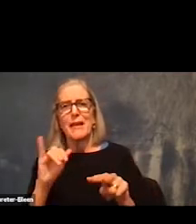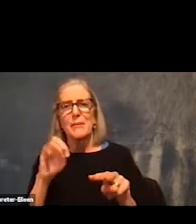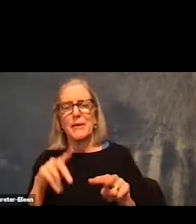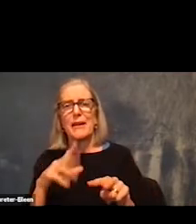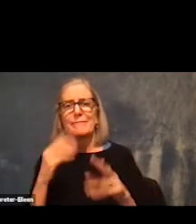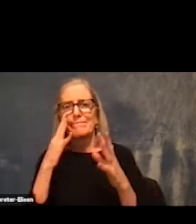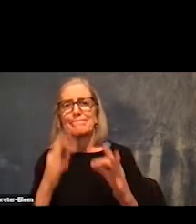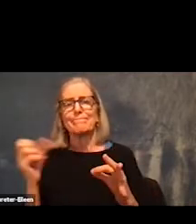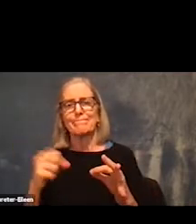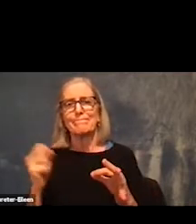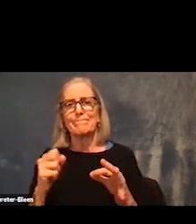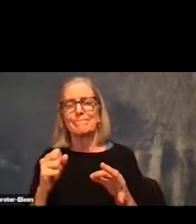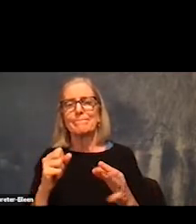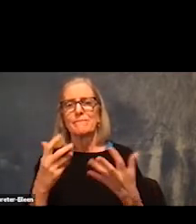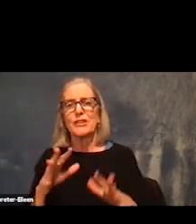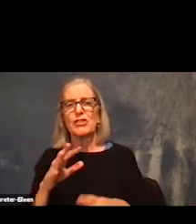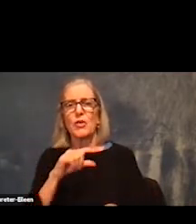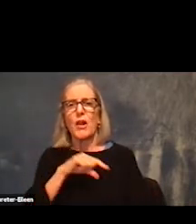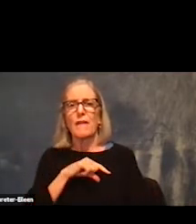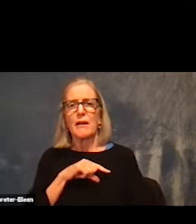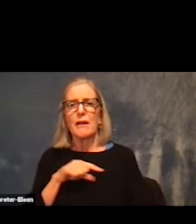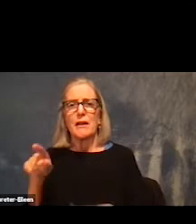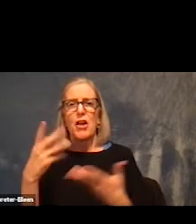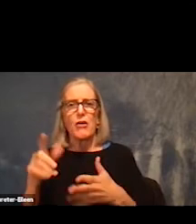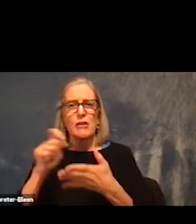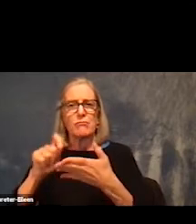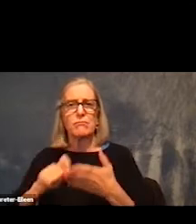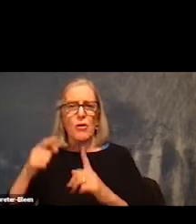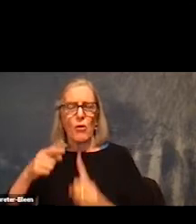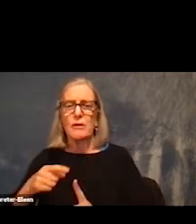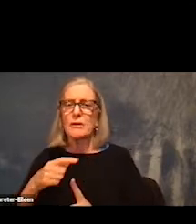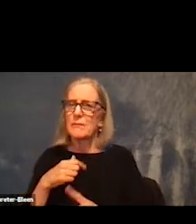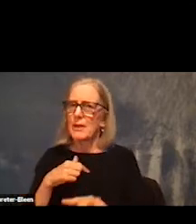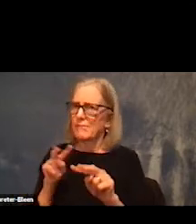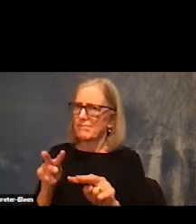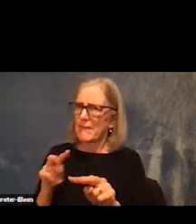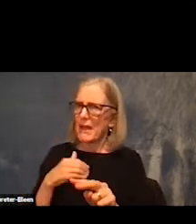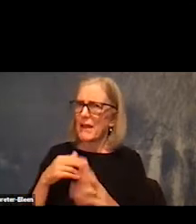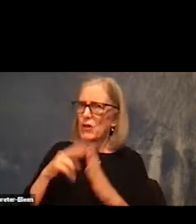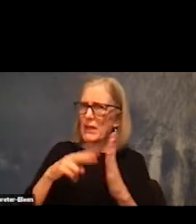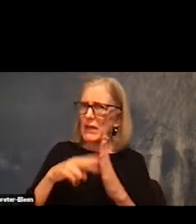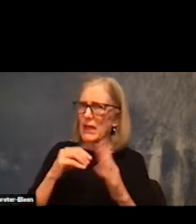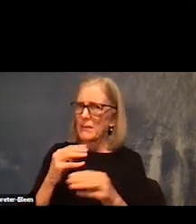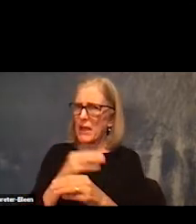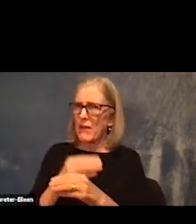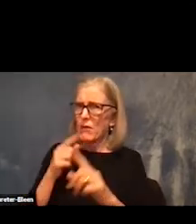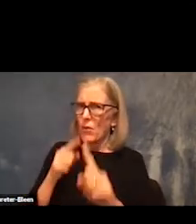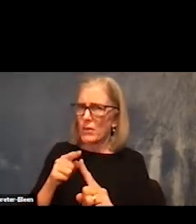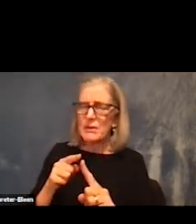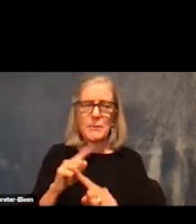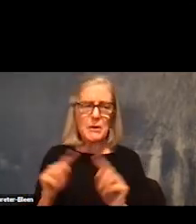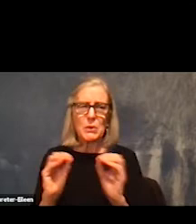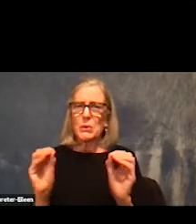already drafted goals. I noticed there were IEP goals for reading and one for math, but none for behavior or social